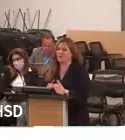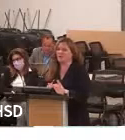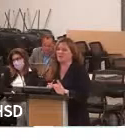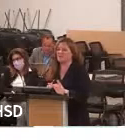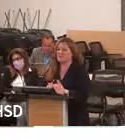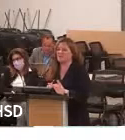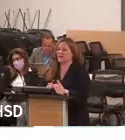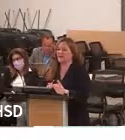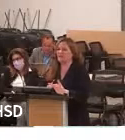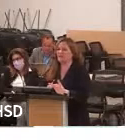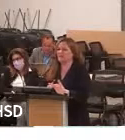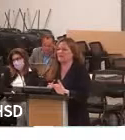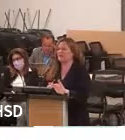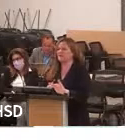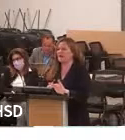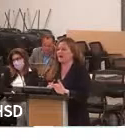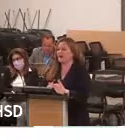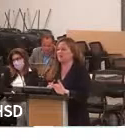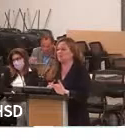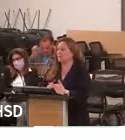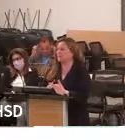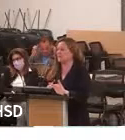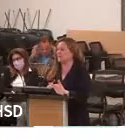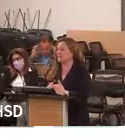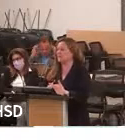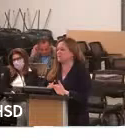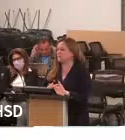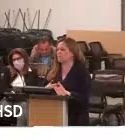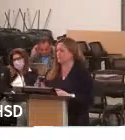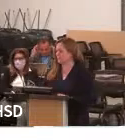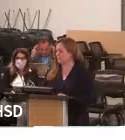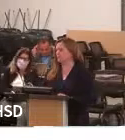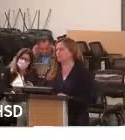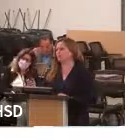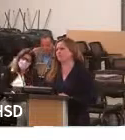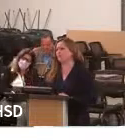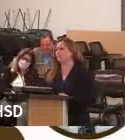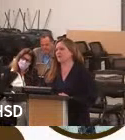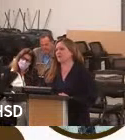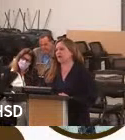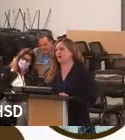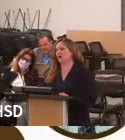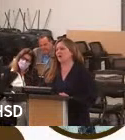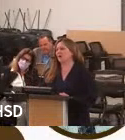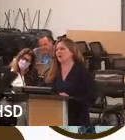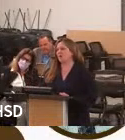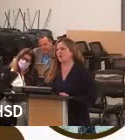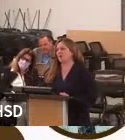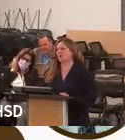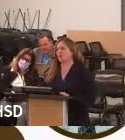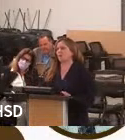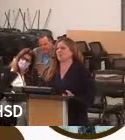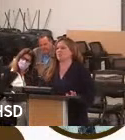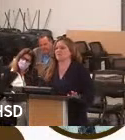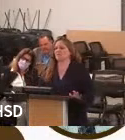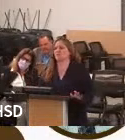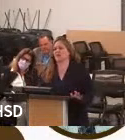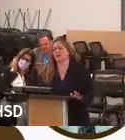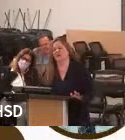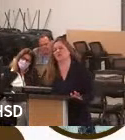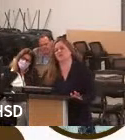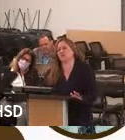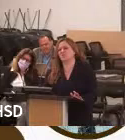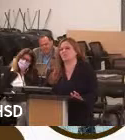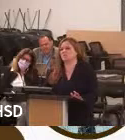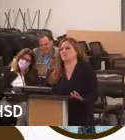they appreciated having time to really dive into the framework deeply. Our keynote and welcome, which was given